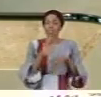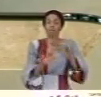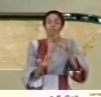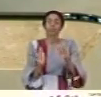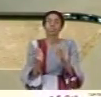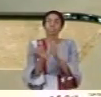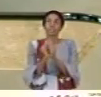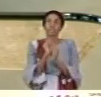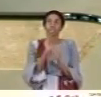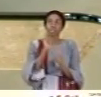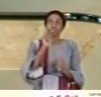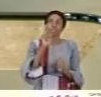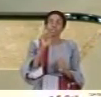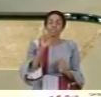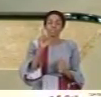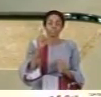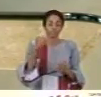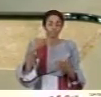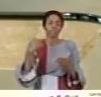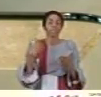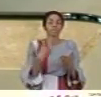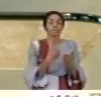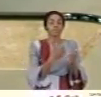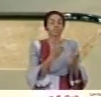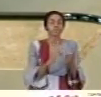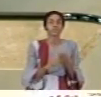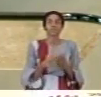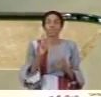me walk with thee, close to thee,